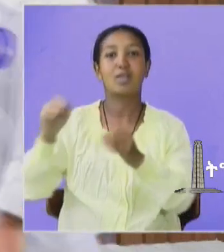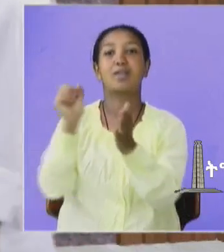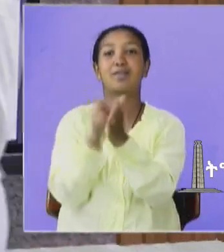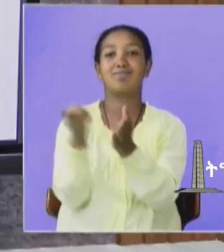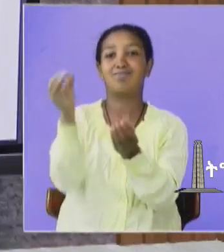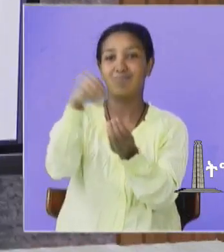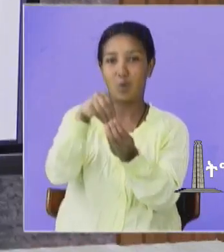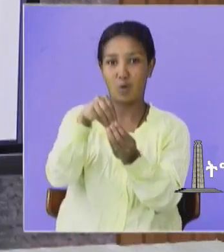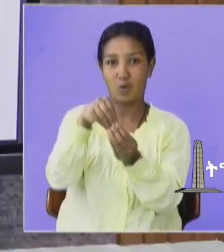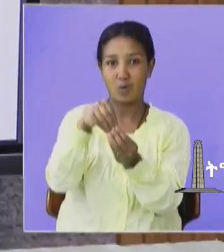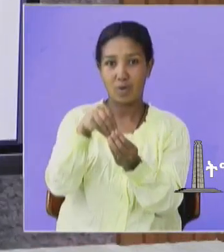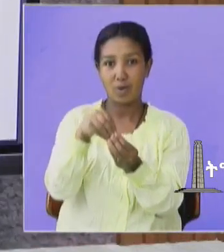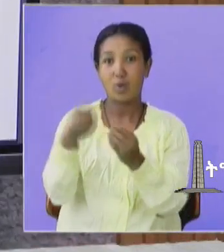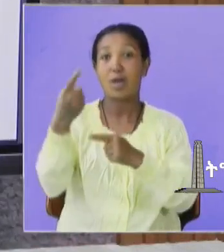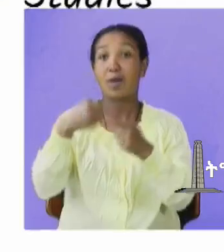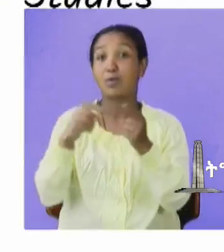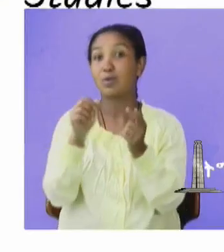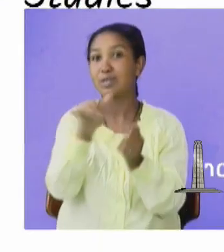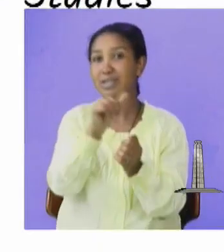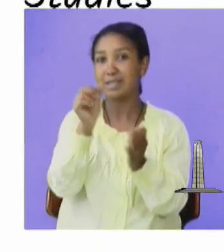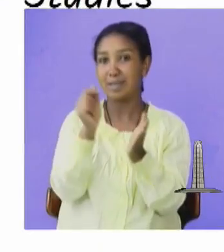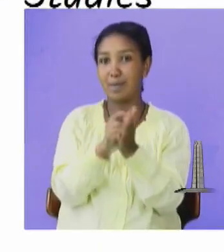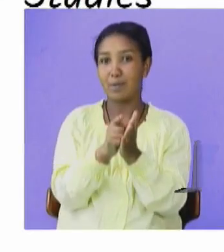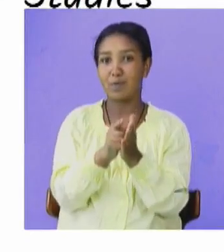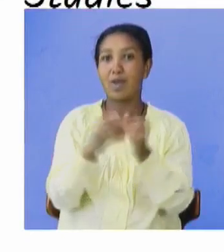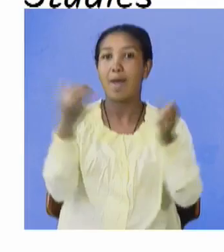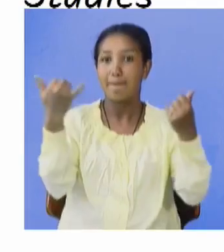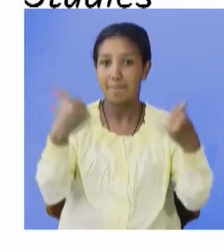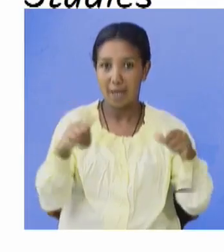more. When we come to like such example like play,